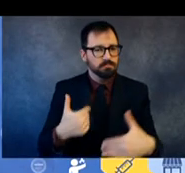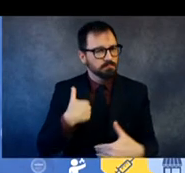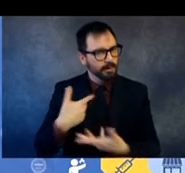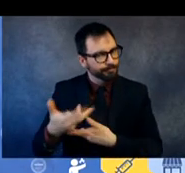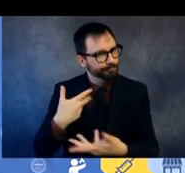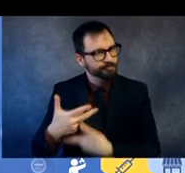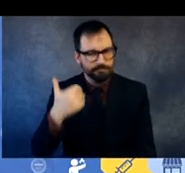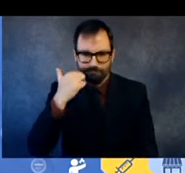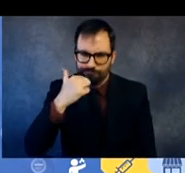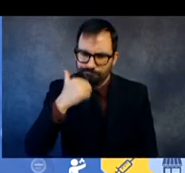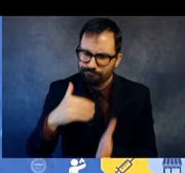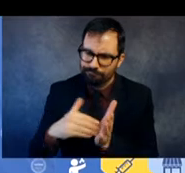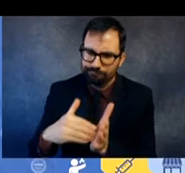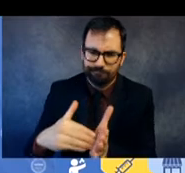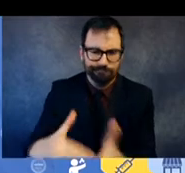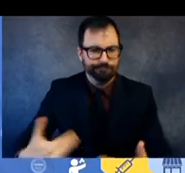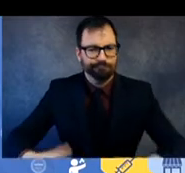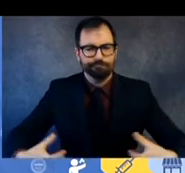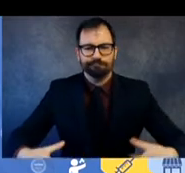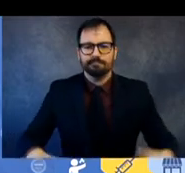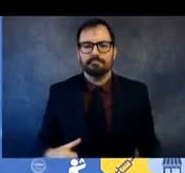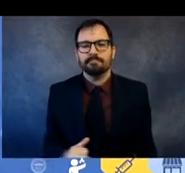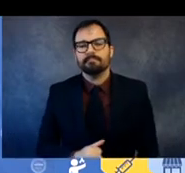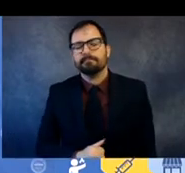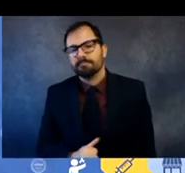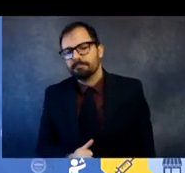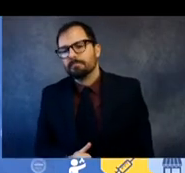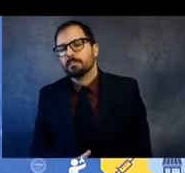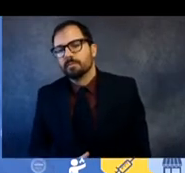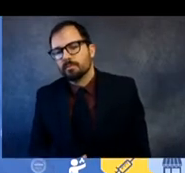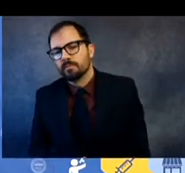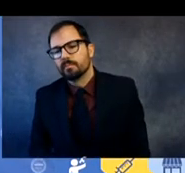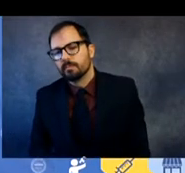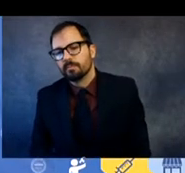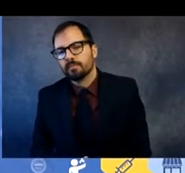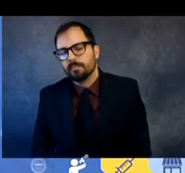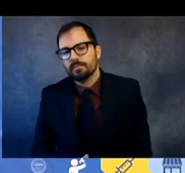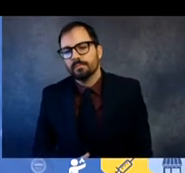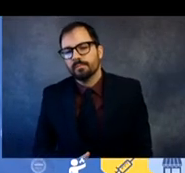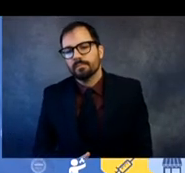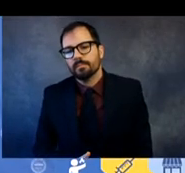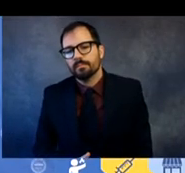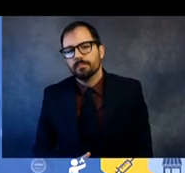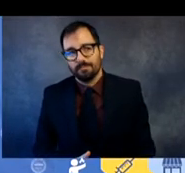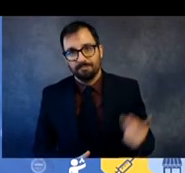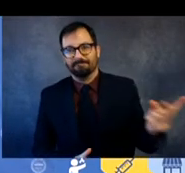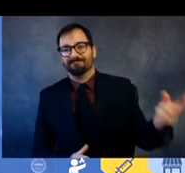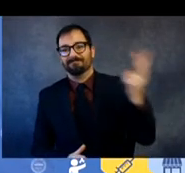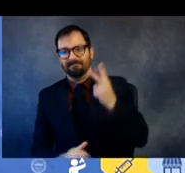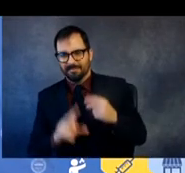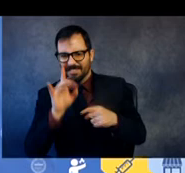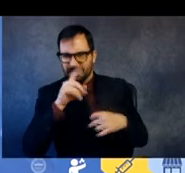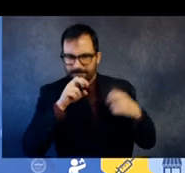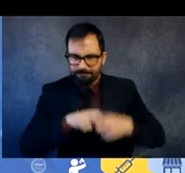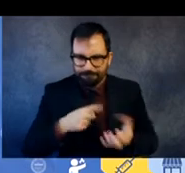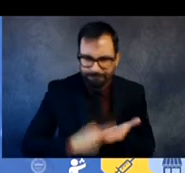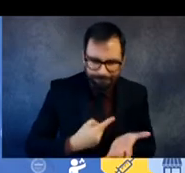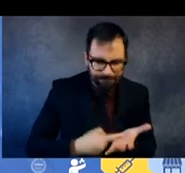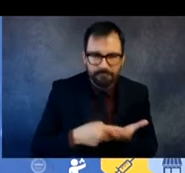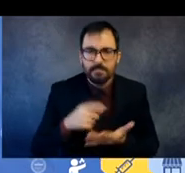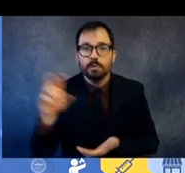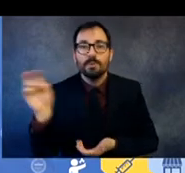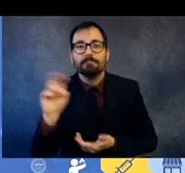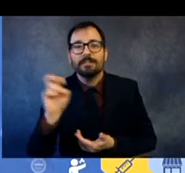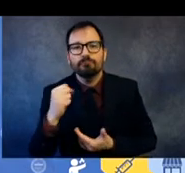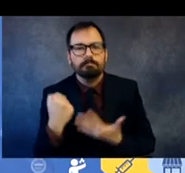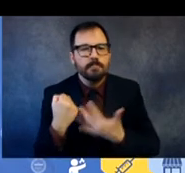give him A for effort. Secretary Pollock, I work with her on a regular basis. They came down to sit with me to go over the